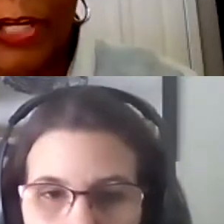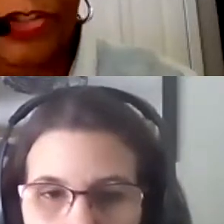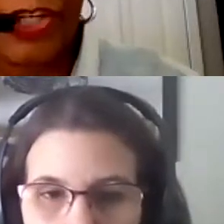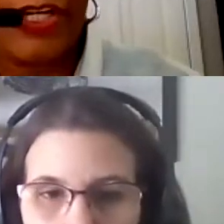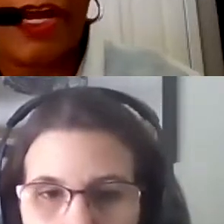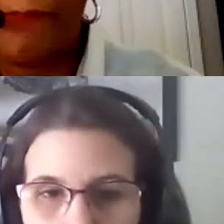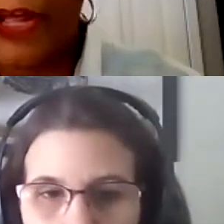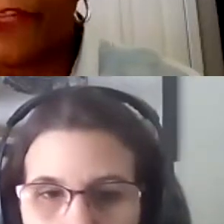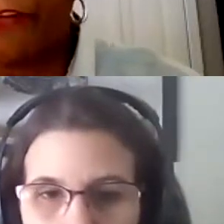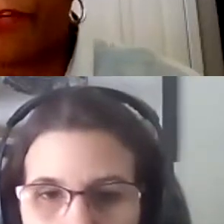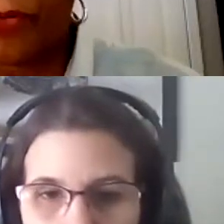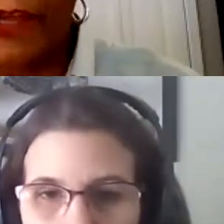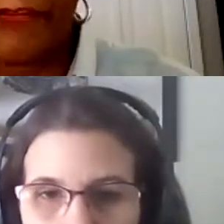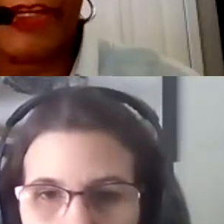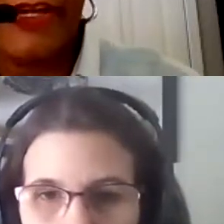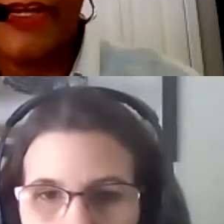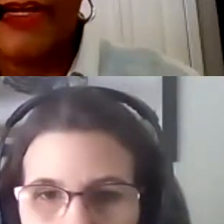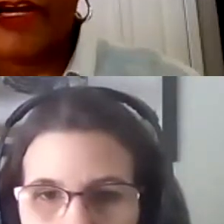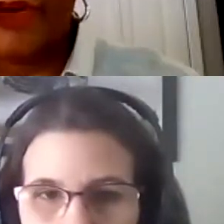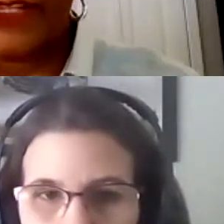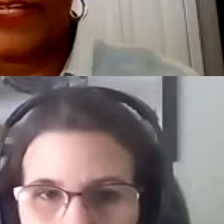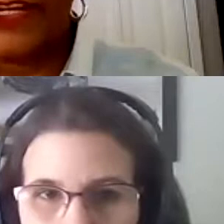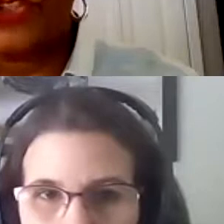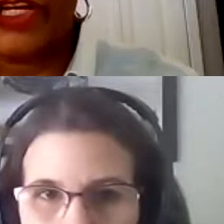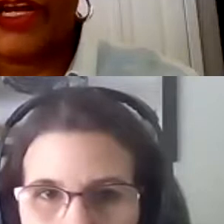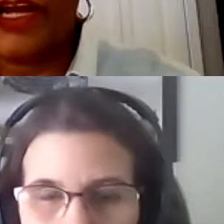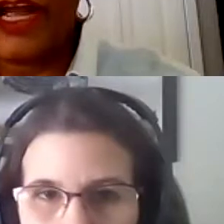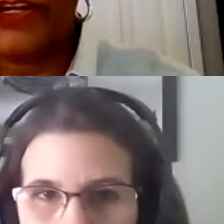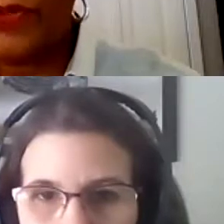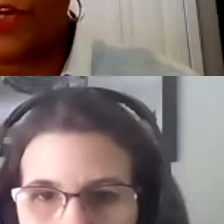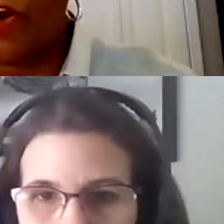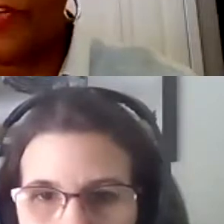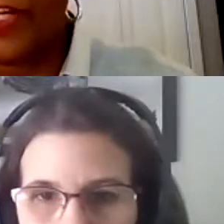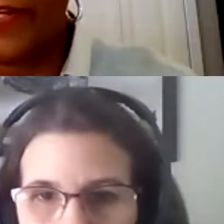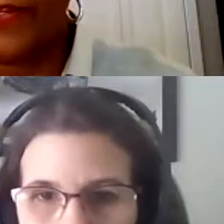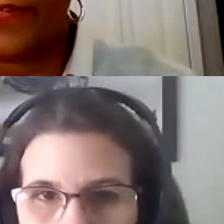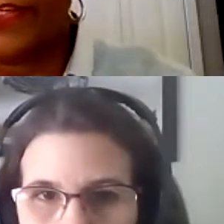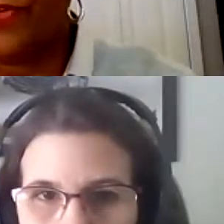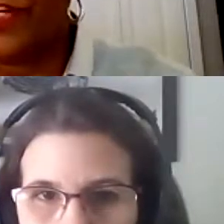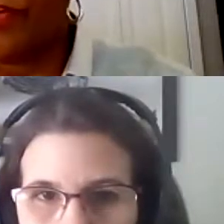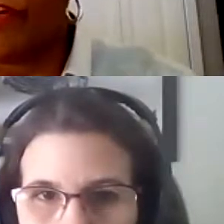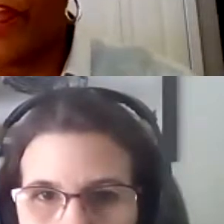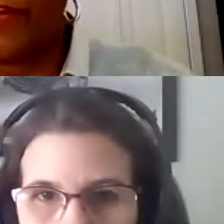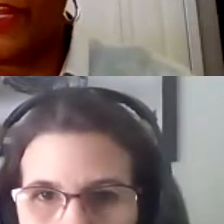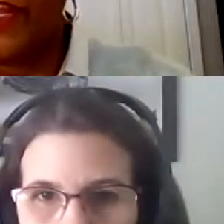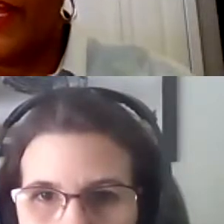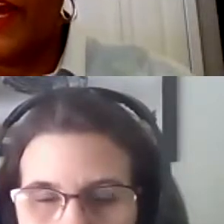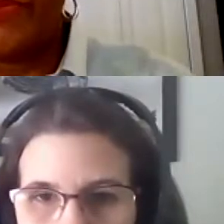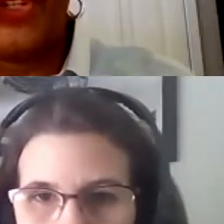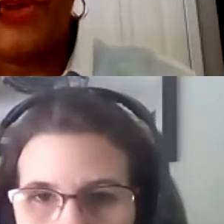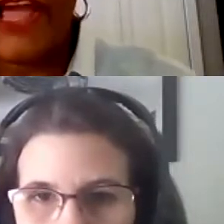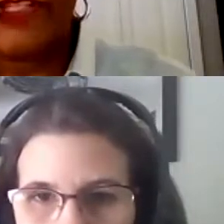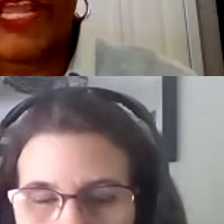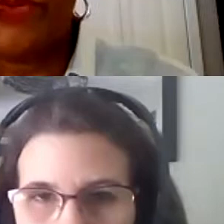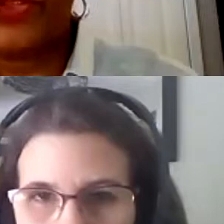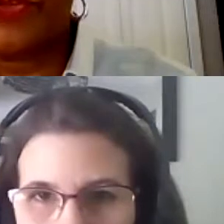last question about the infographic presentation. I know it's hard to get this into an infographic, but